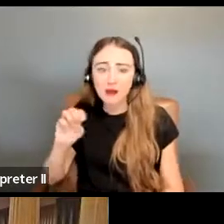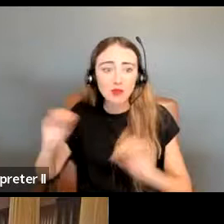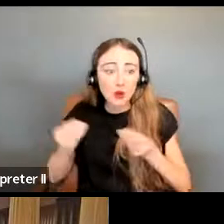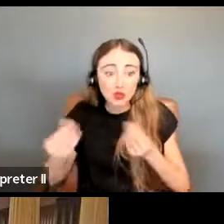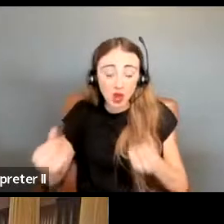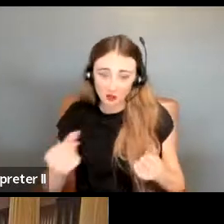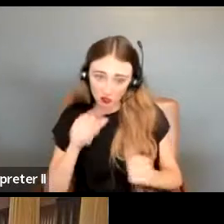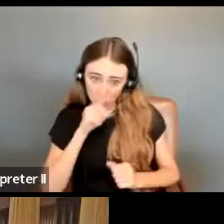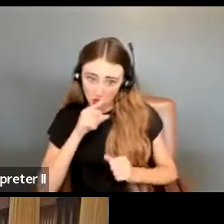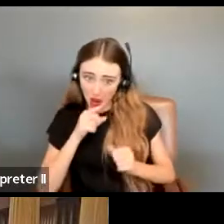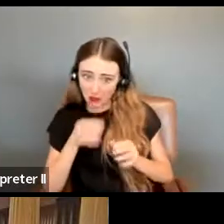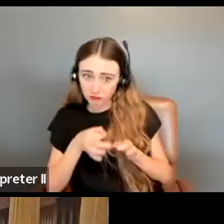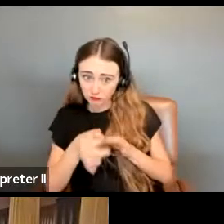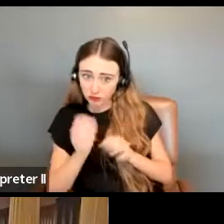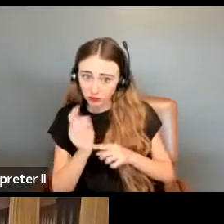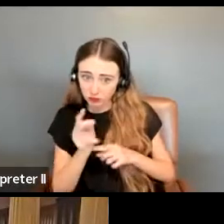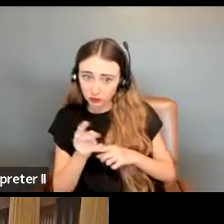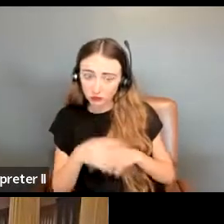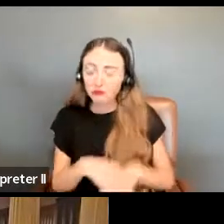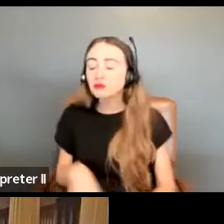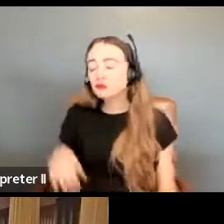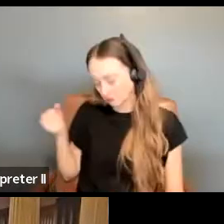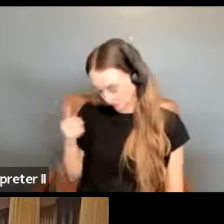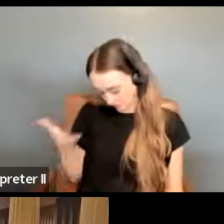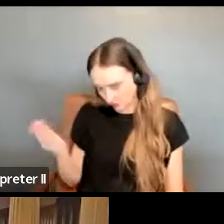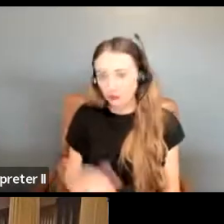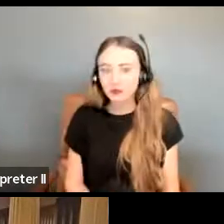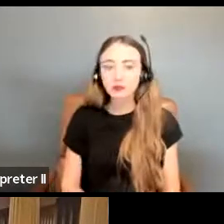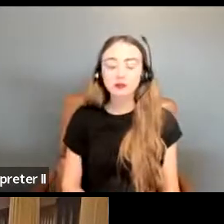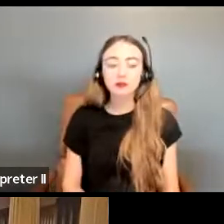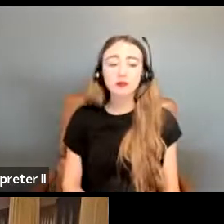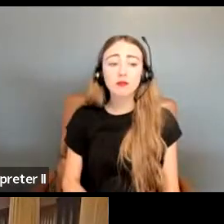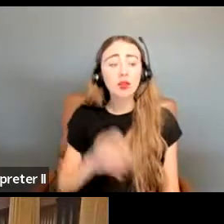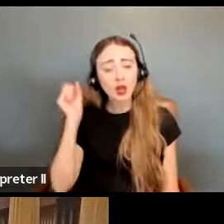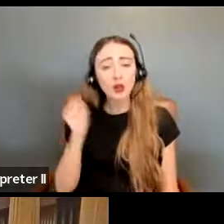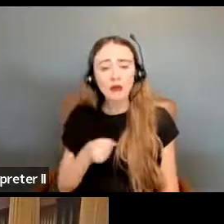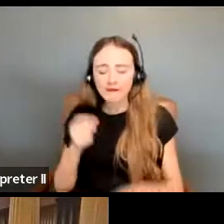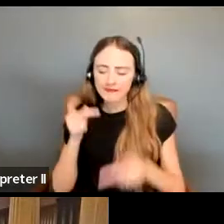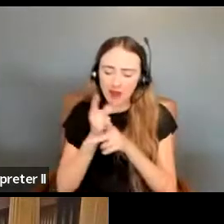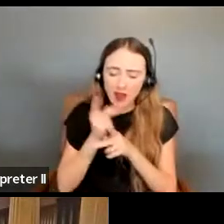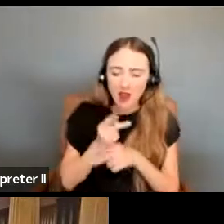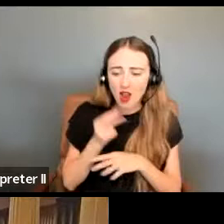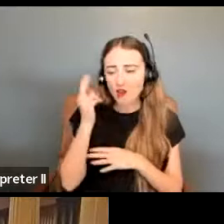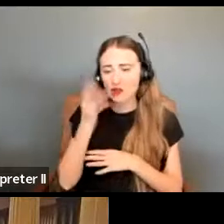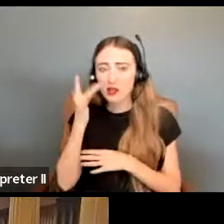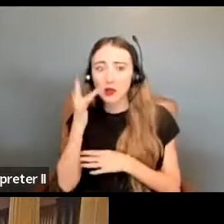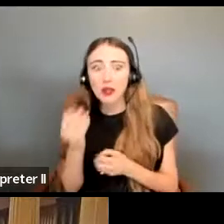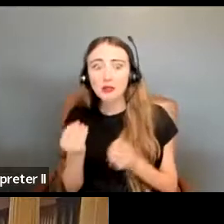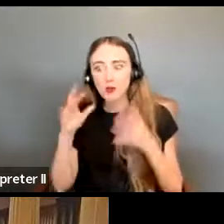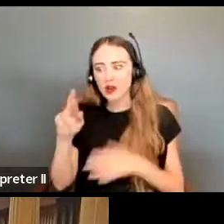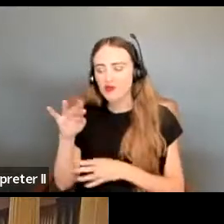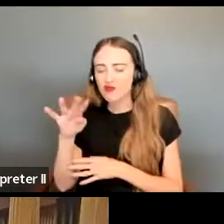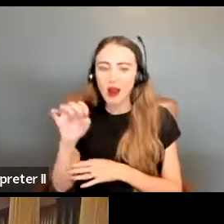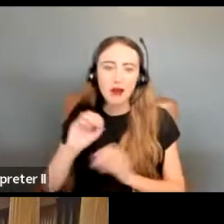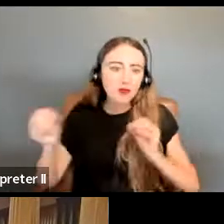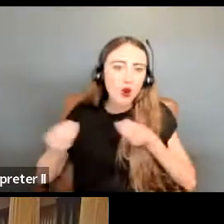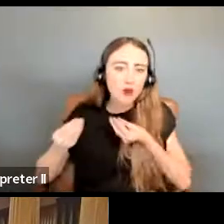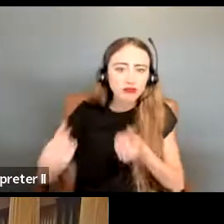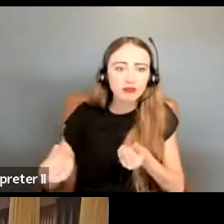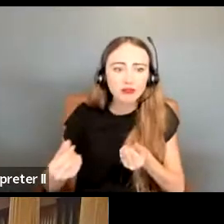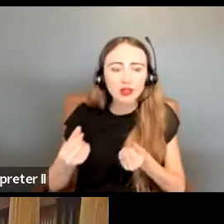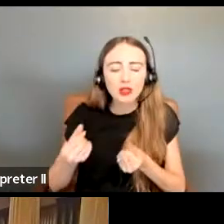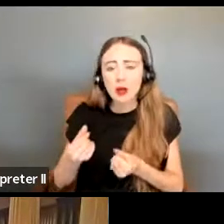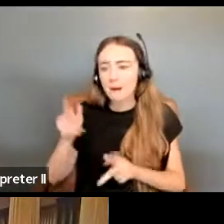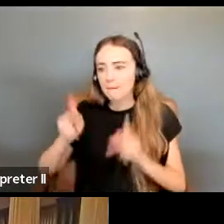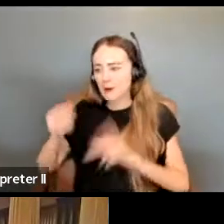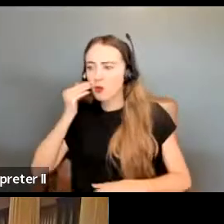can also have an additional minute or two. Without objection. Thank you. We could spend more time figuring out why so many crimes are unsolved, or why people who know more about